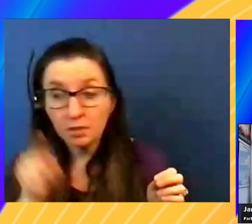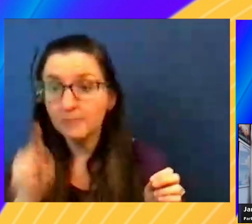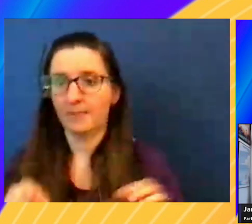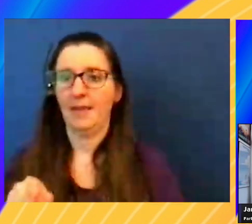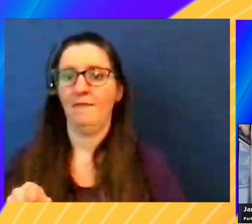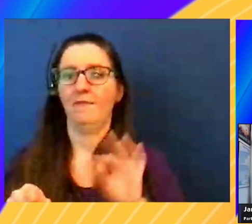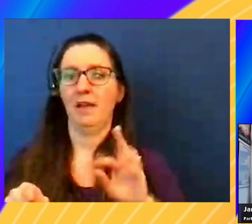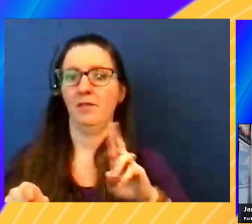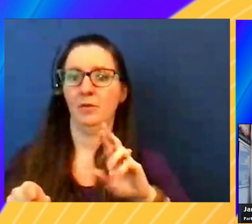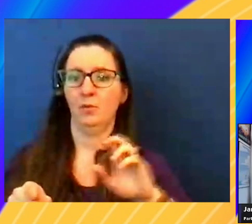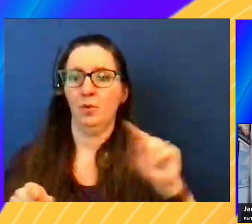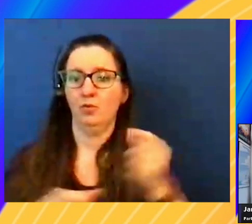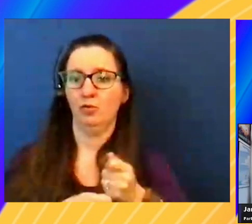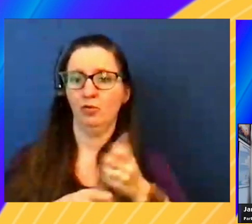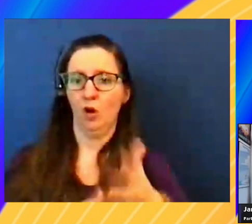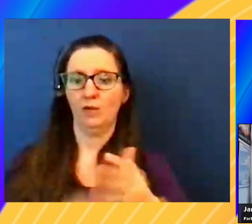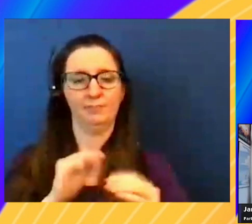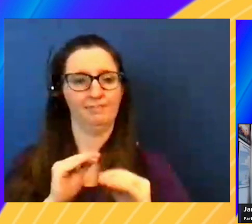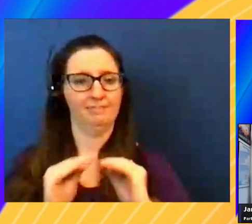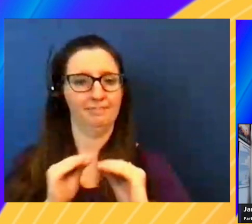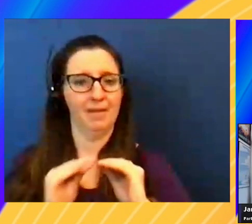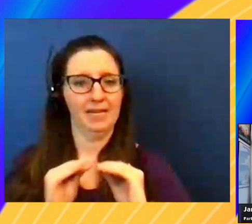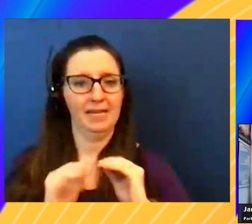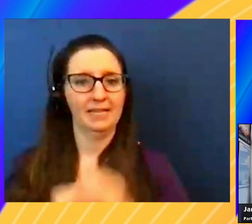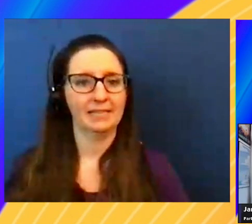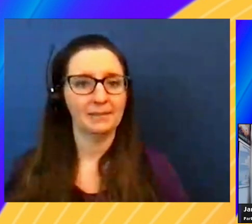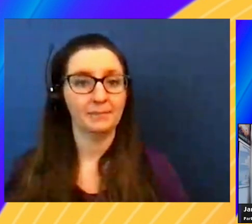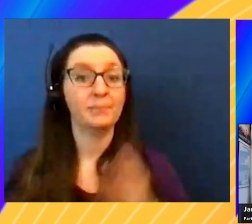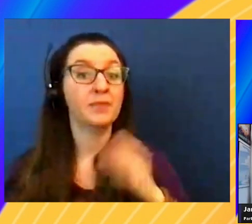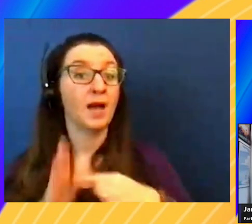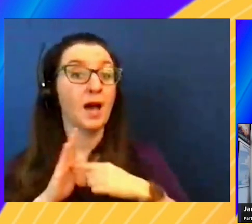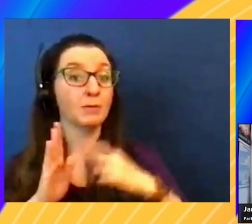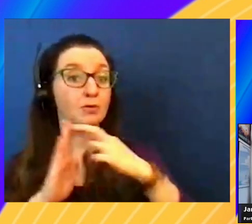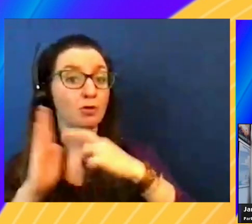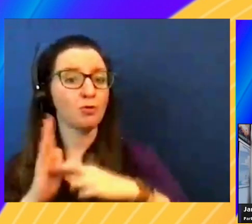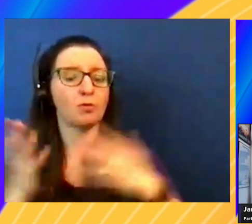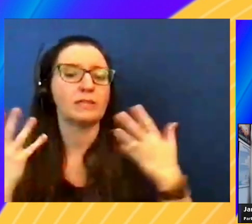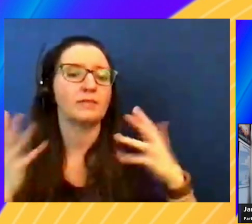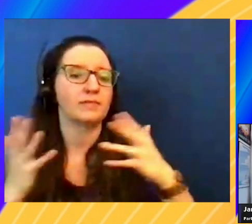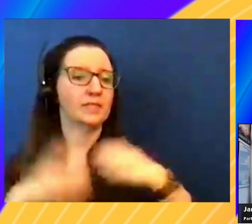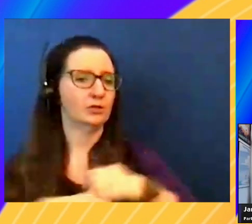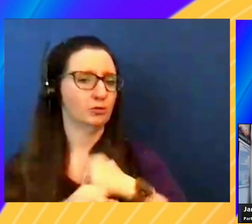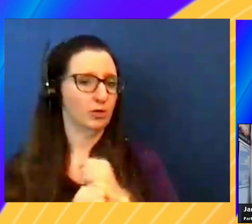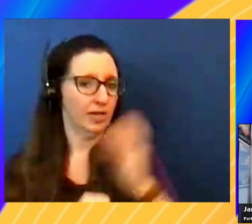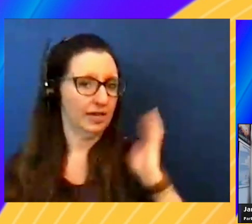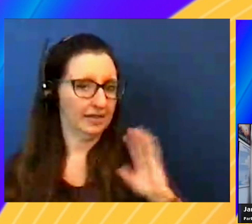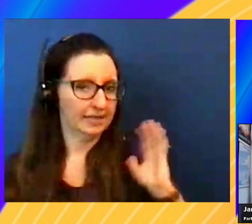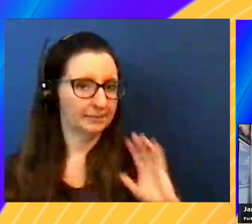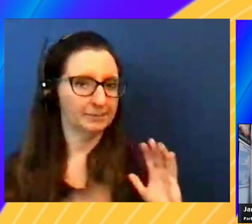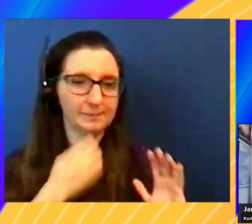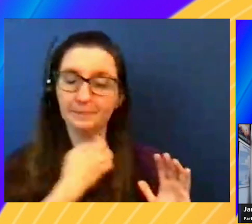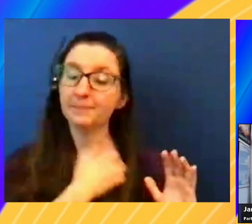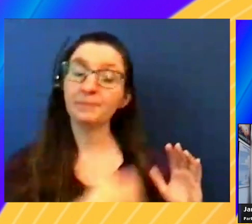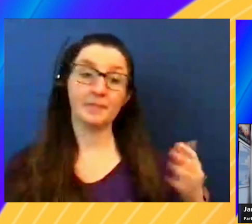to go ahead and show you some rules that have already been created, because from here, I can create a